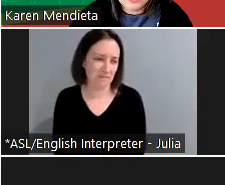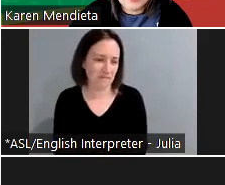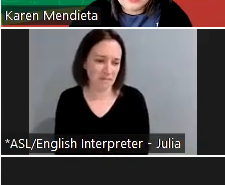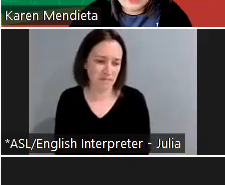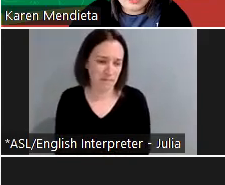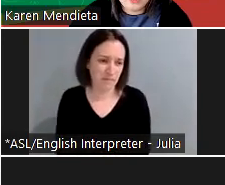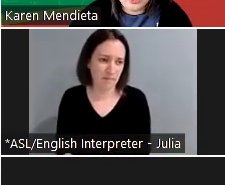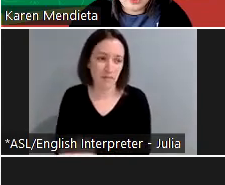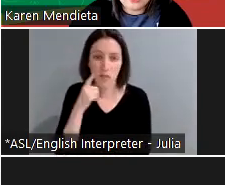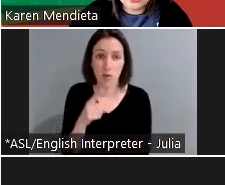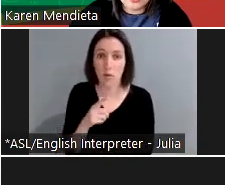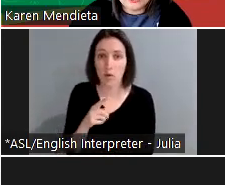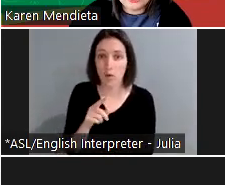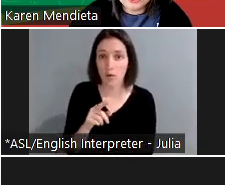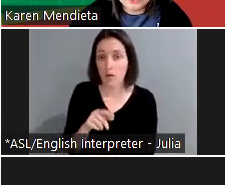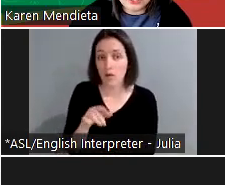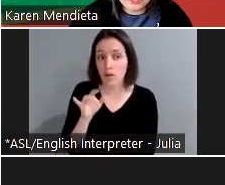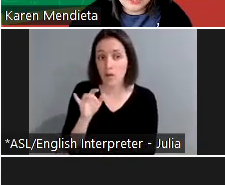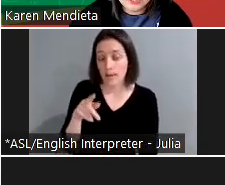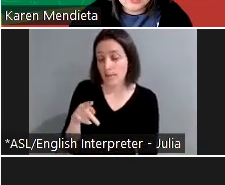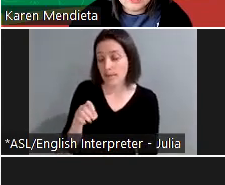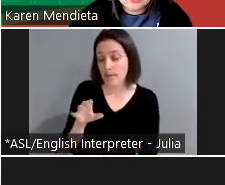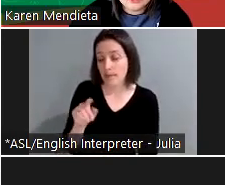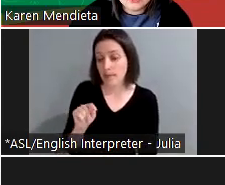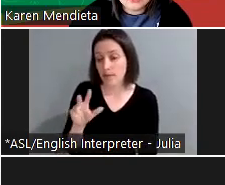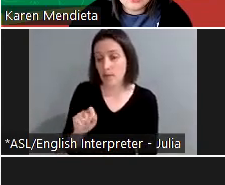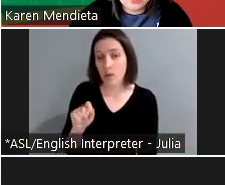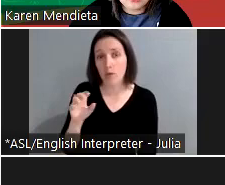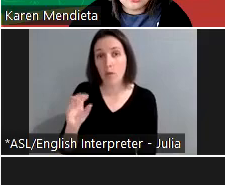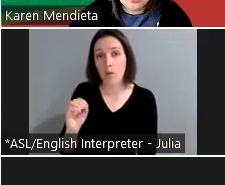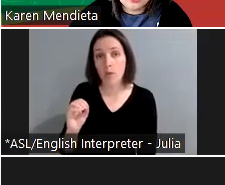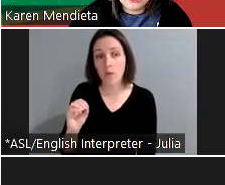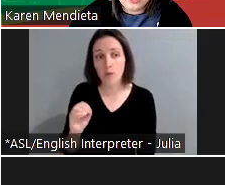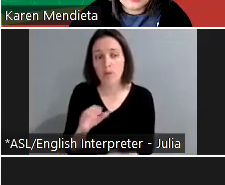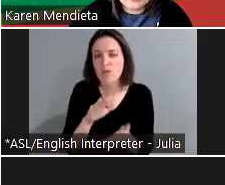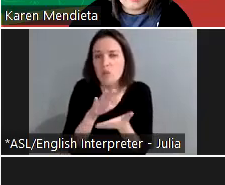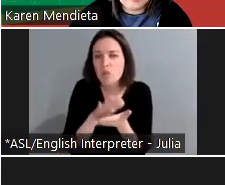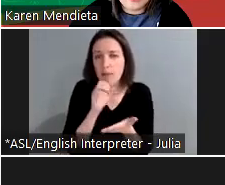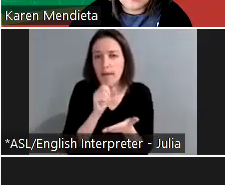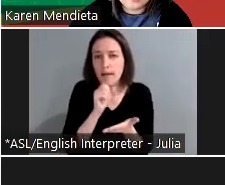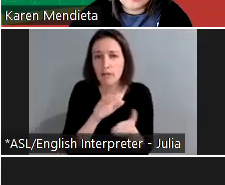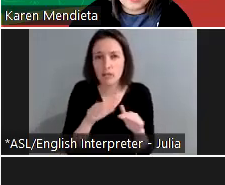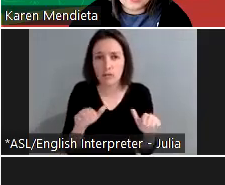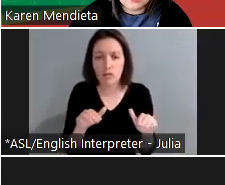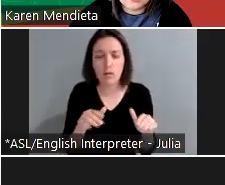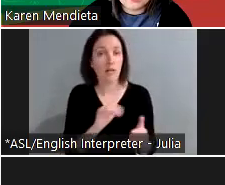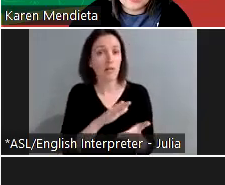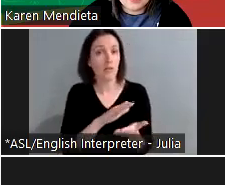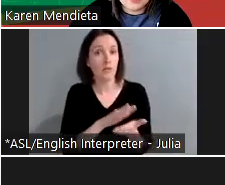For P-EBT 3.0 school-age children, this includes both school year and summer benefits